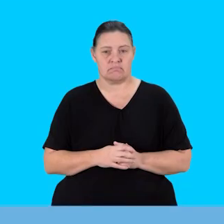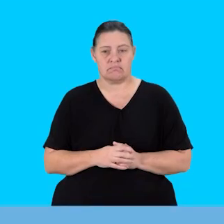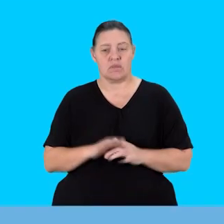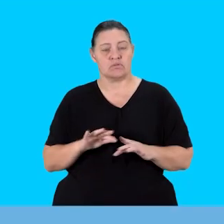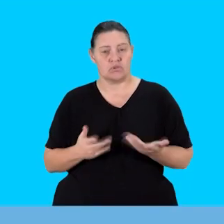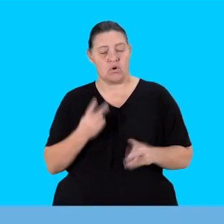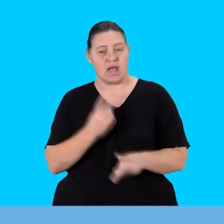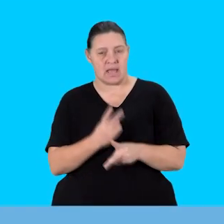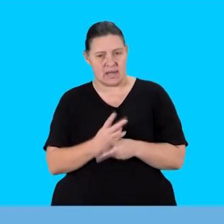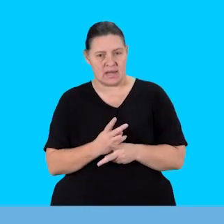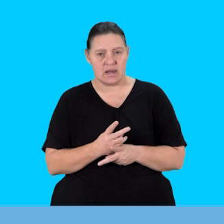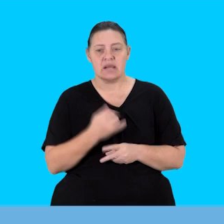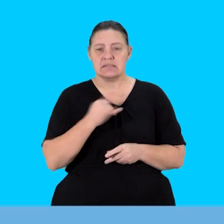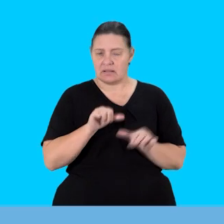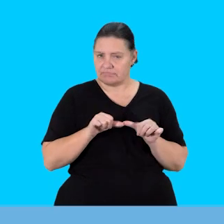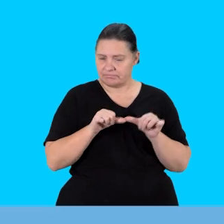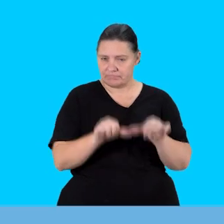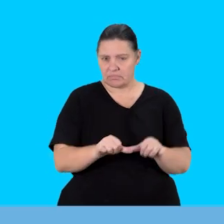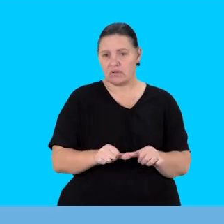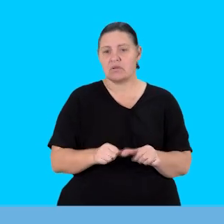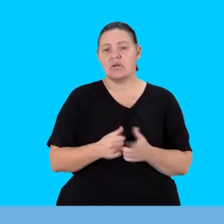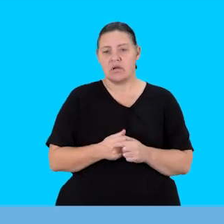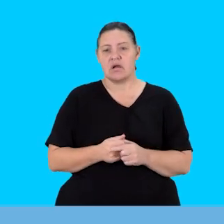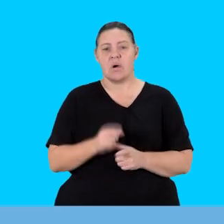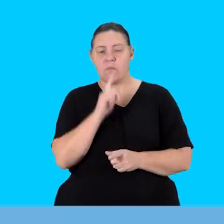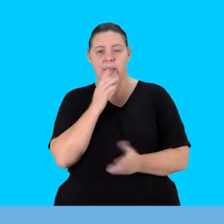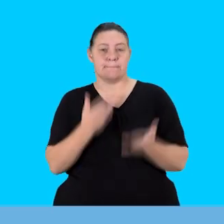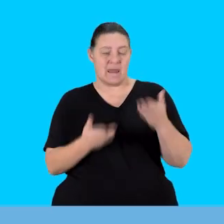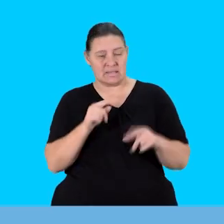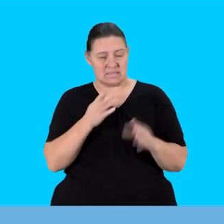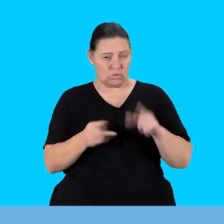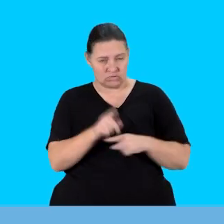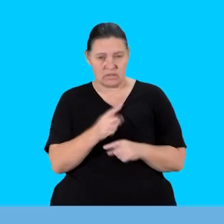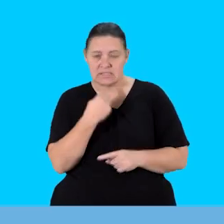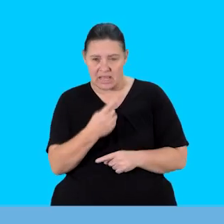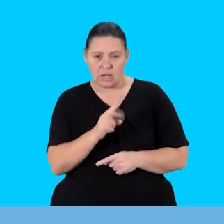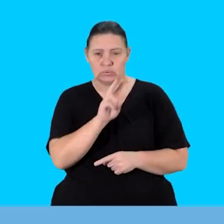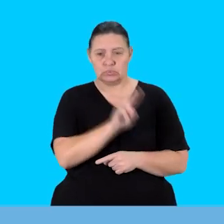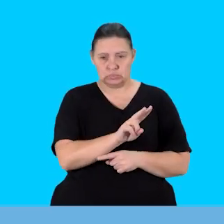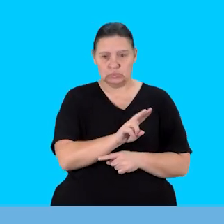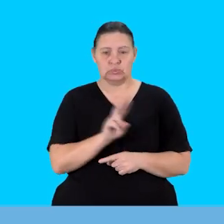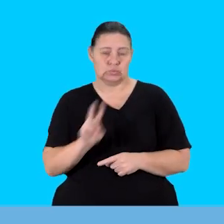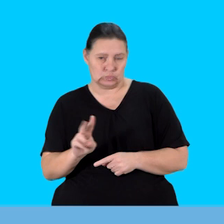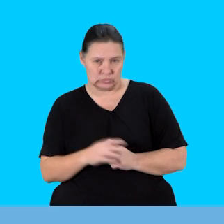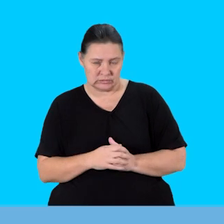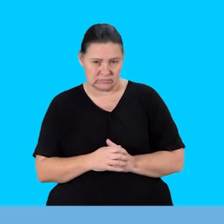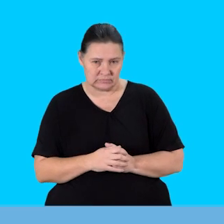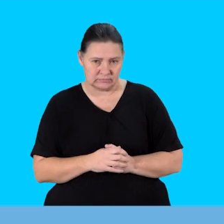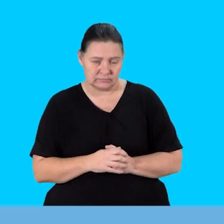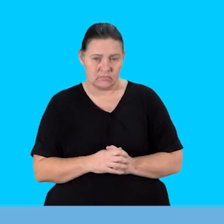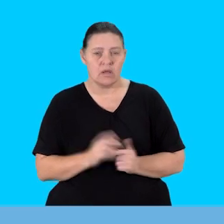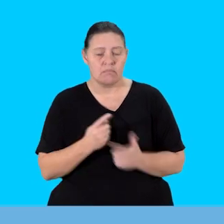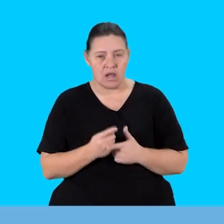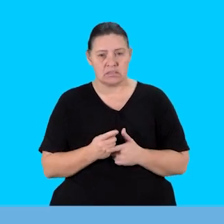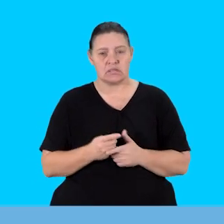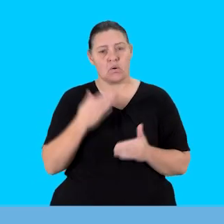So again, still in keeping with our same equation, remember we balanced this equation by putting a 2 here and a 2 there. So